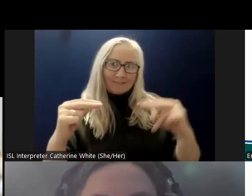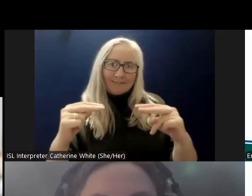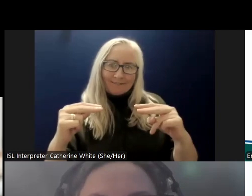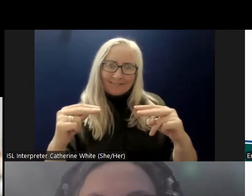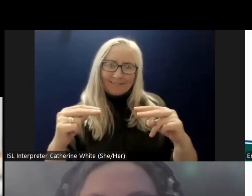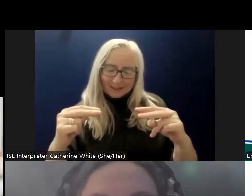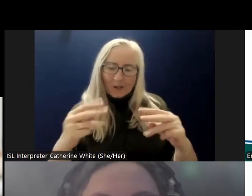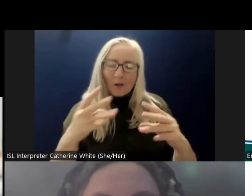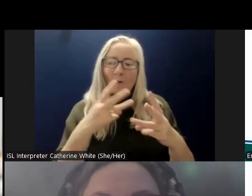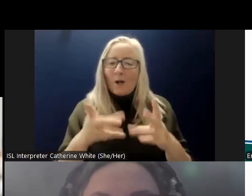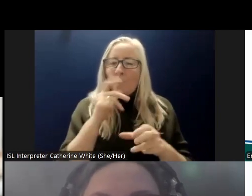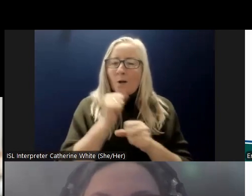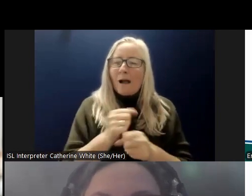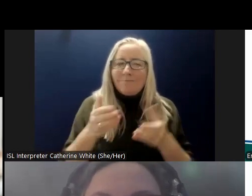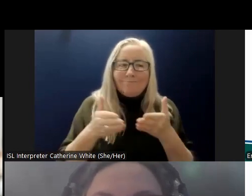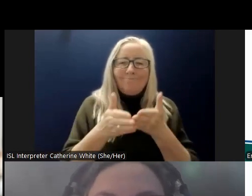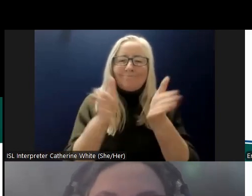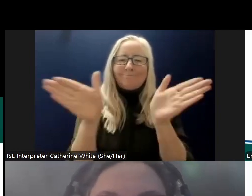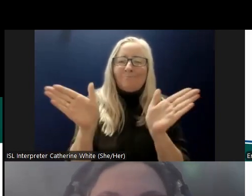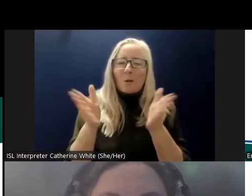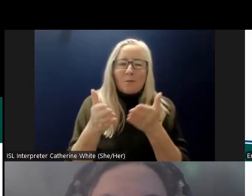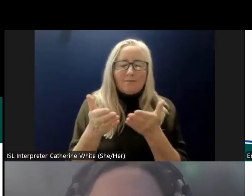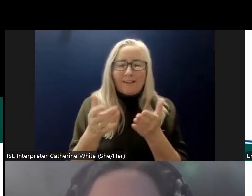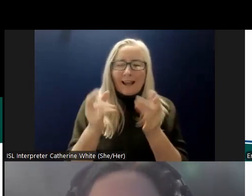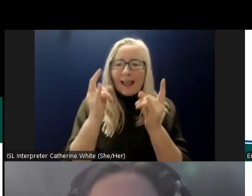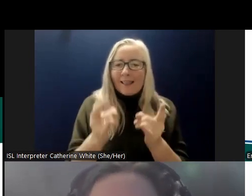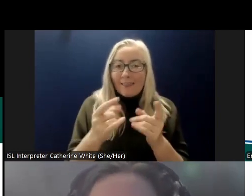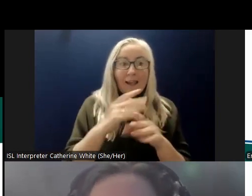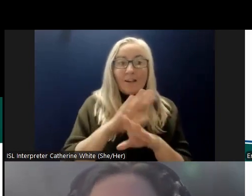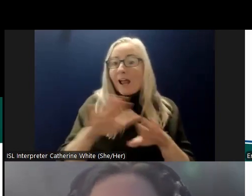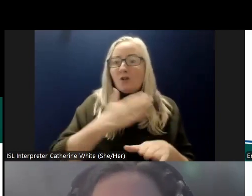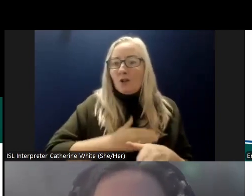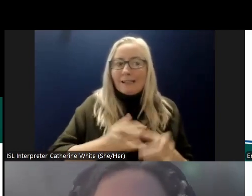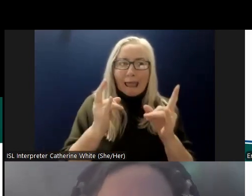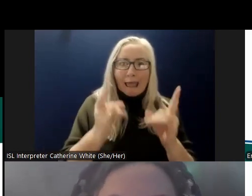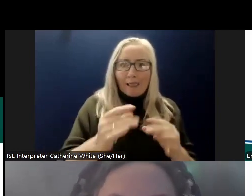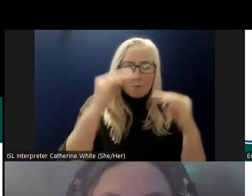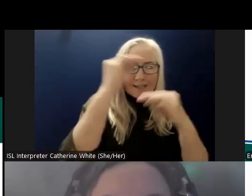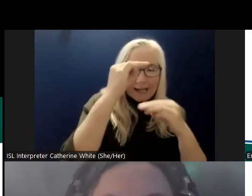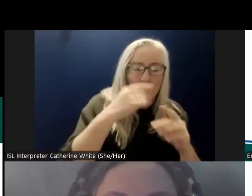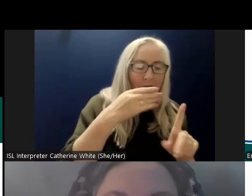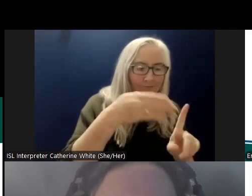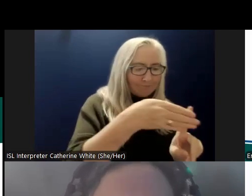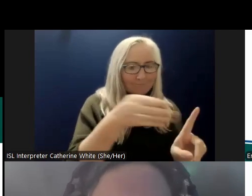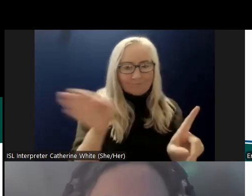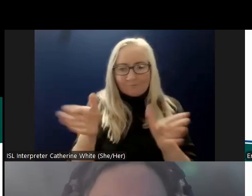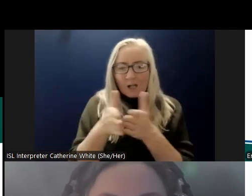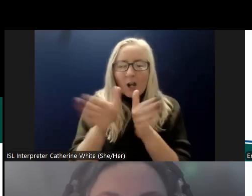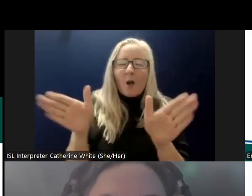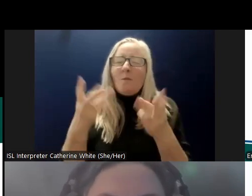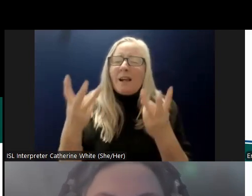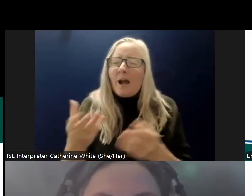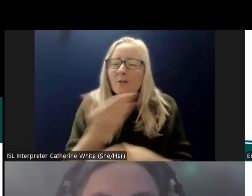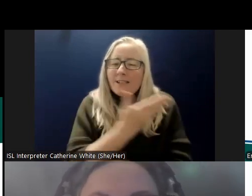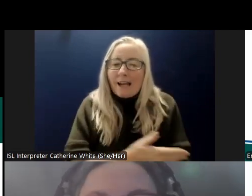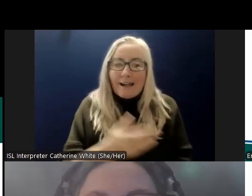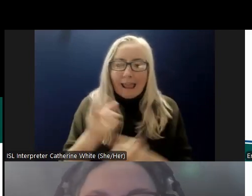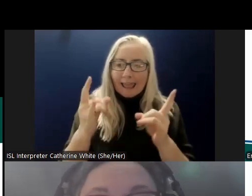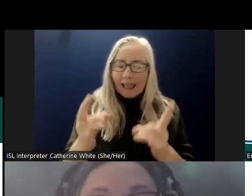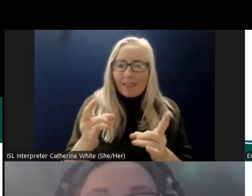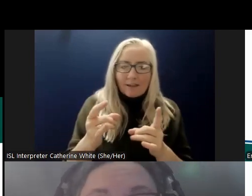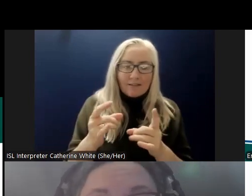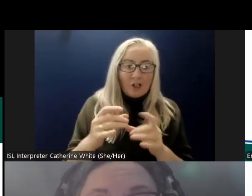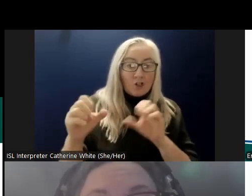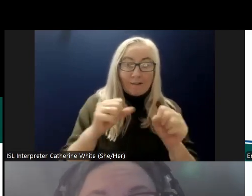to the wider domains of public health beyond health protection. So I'm going to start with a little bit about how health services are